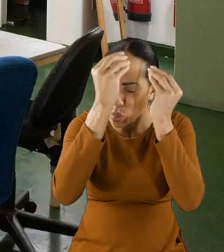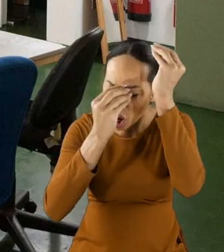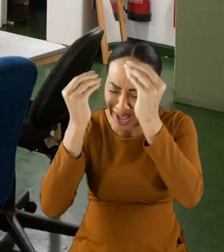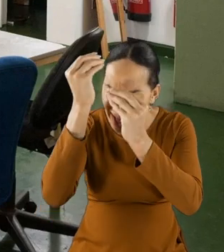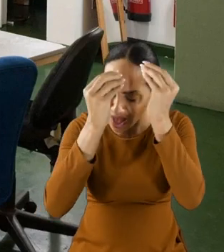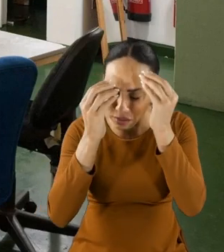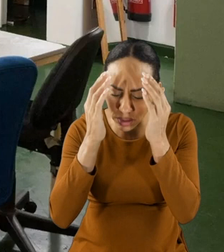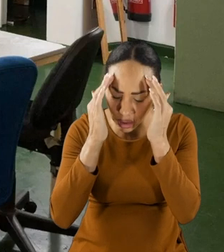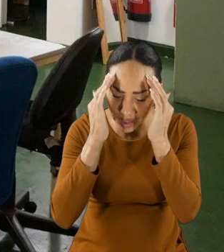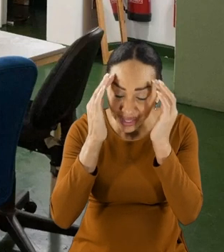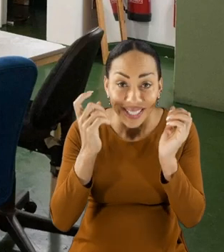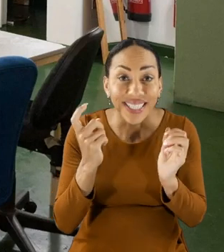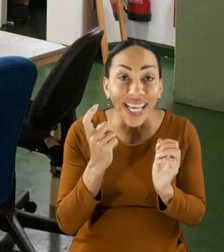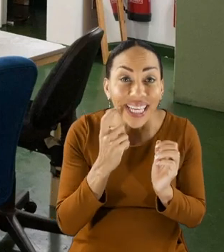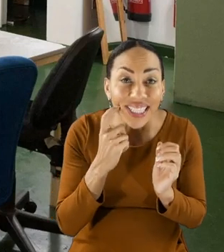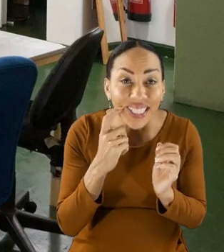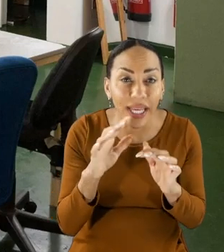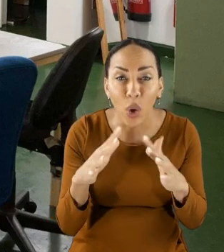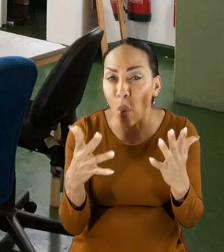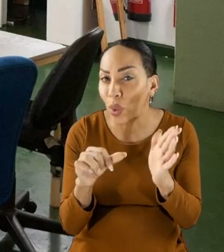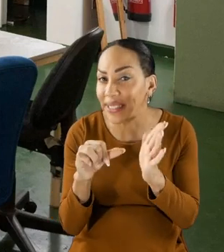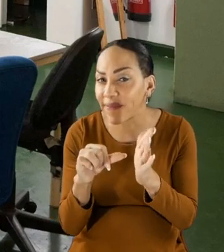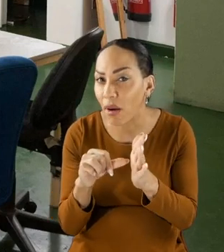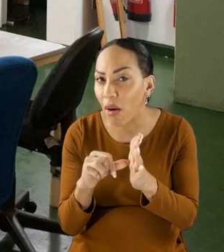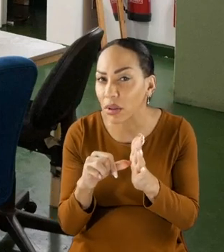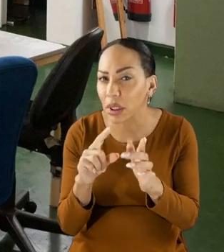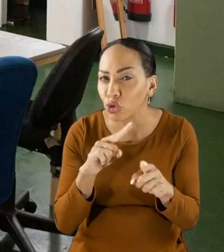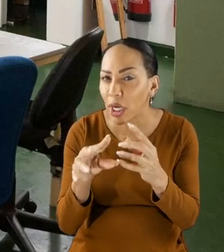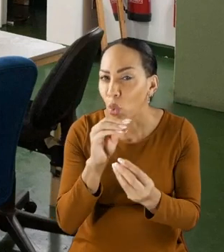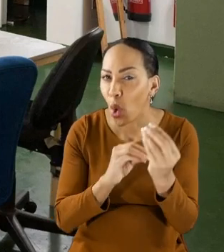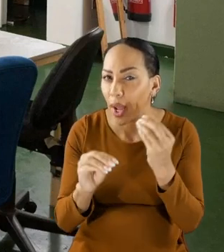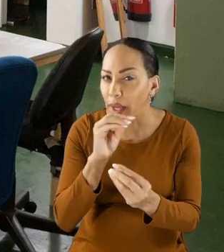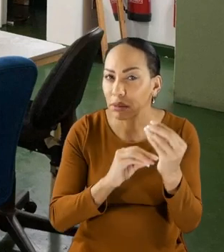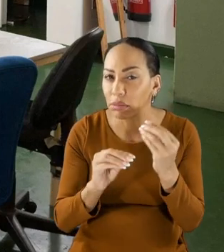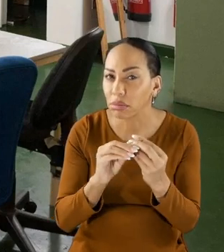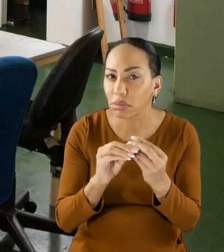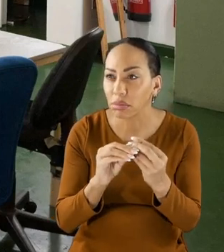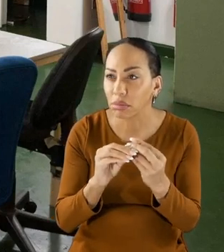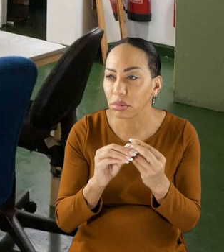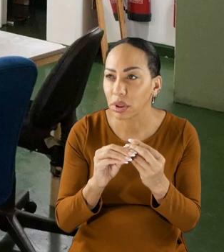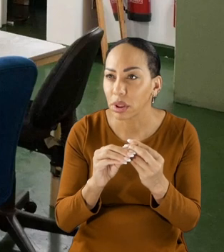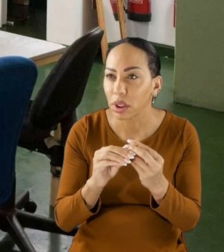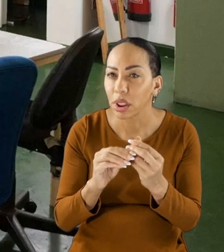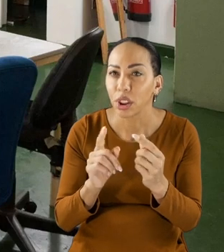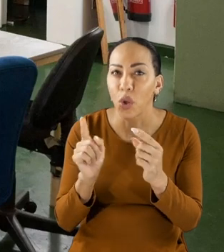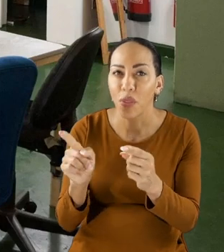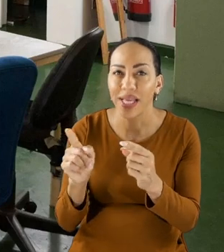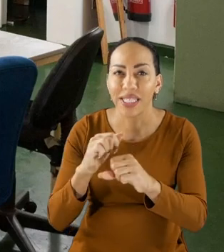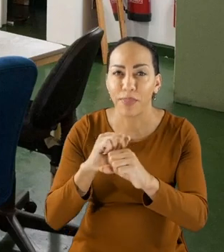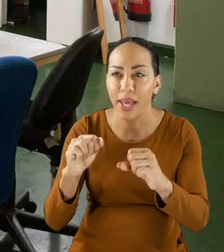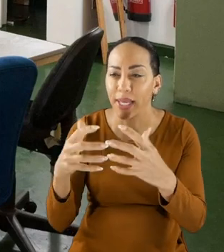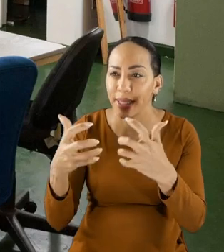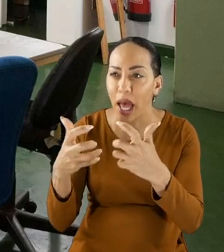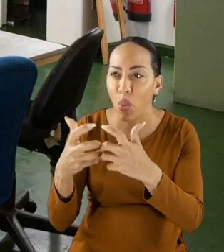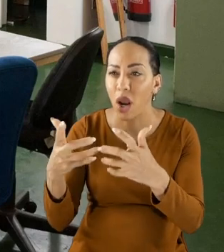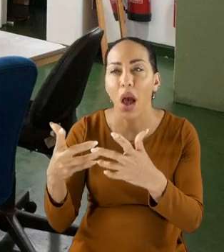kind of still trying to get my head around how easy or difficult it would be and how